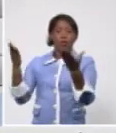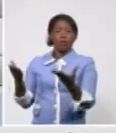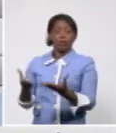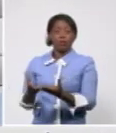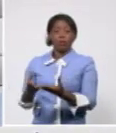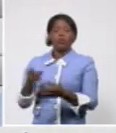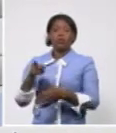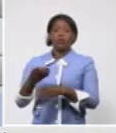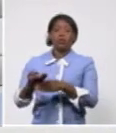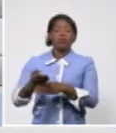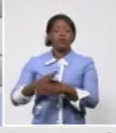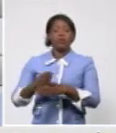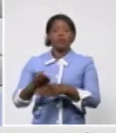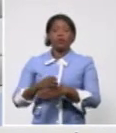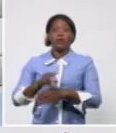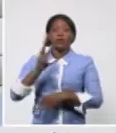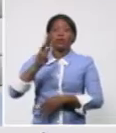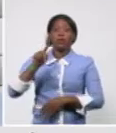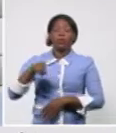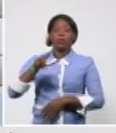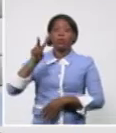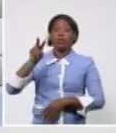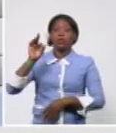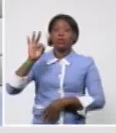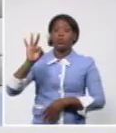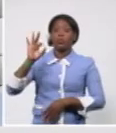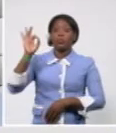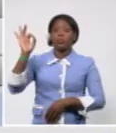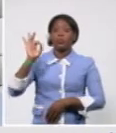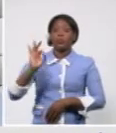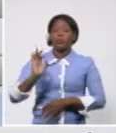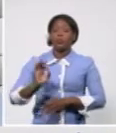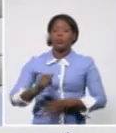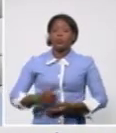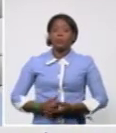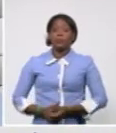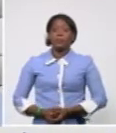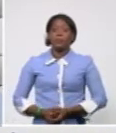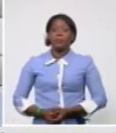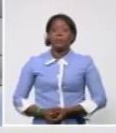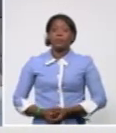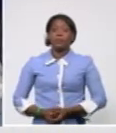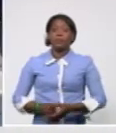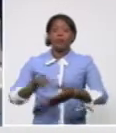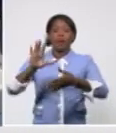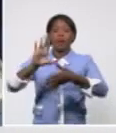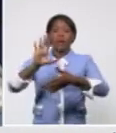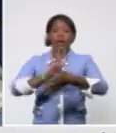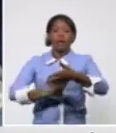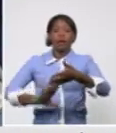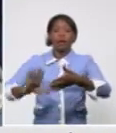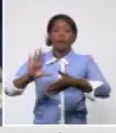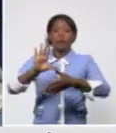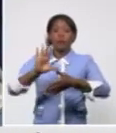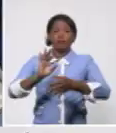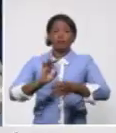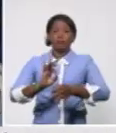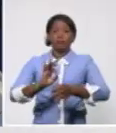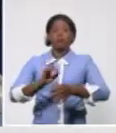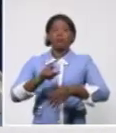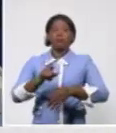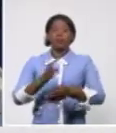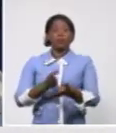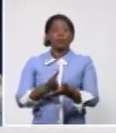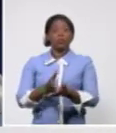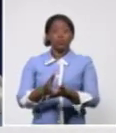5,754 people died of the virus, for a mortality rate of 3.28%. The region